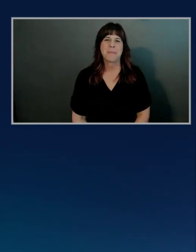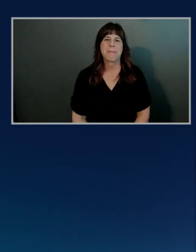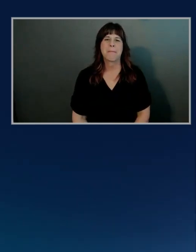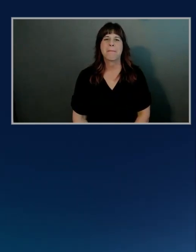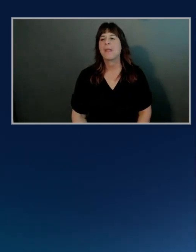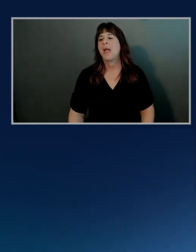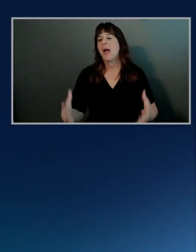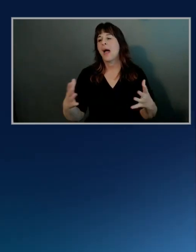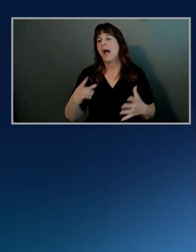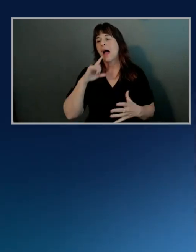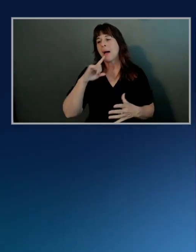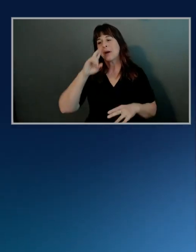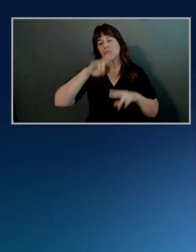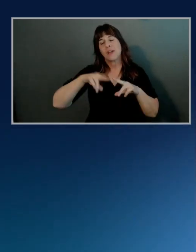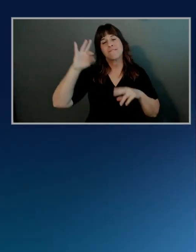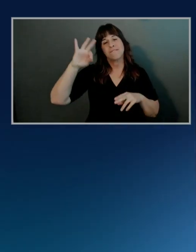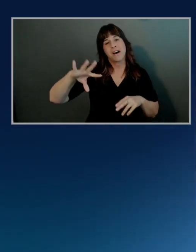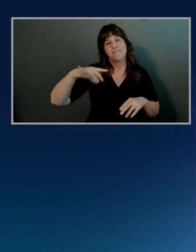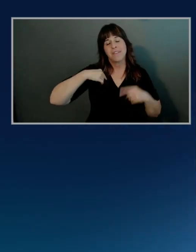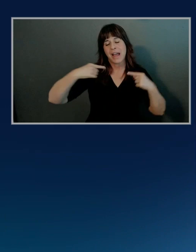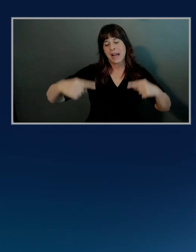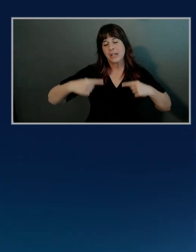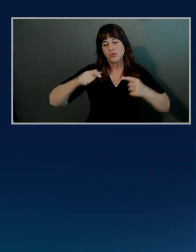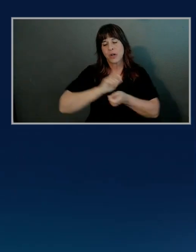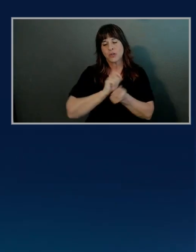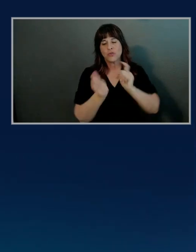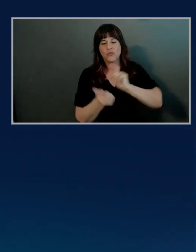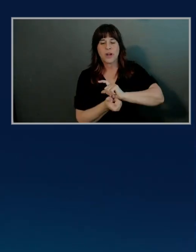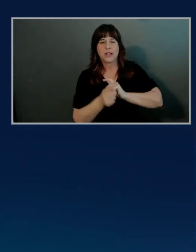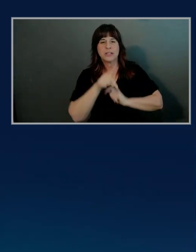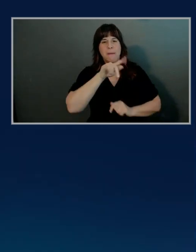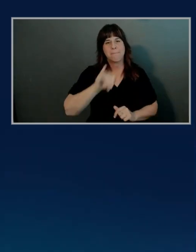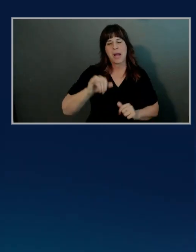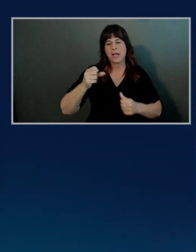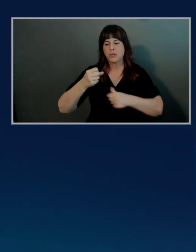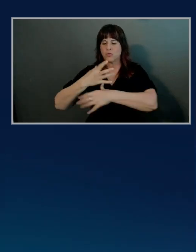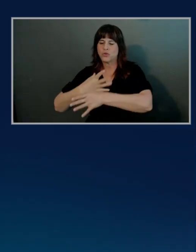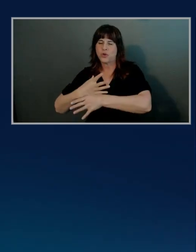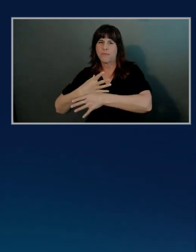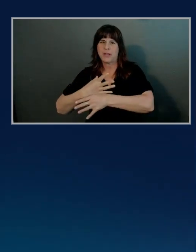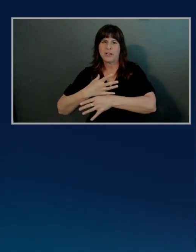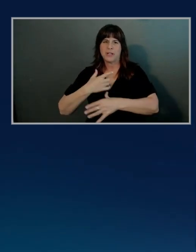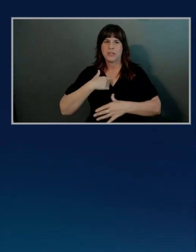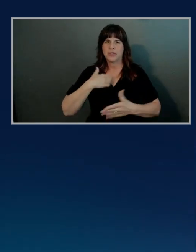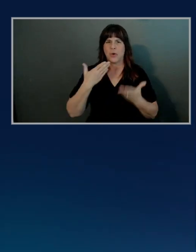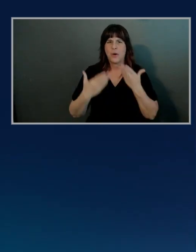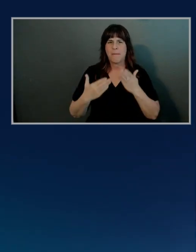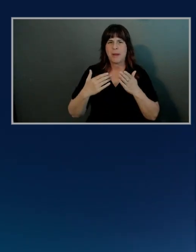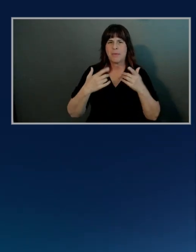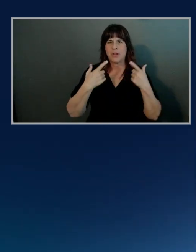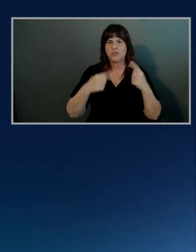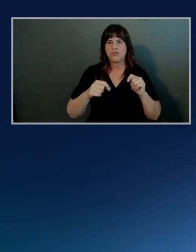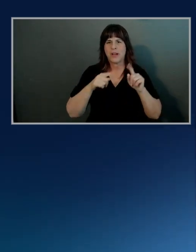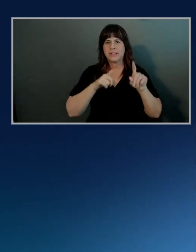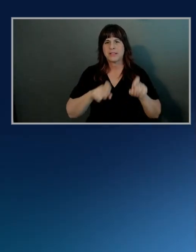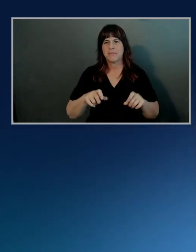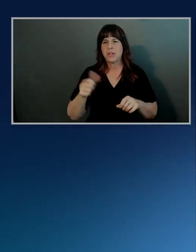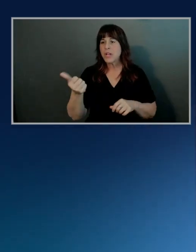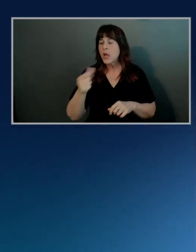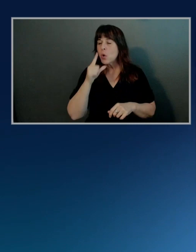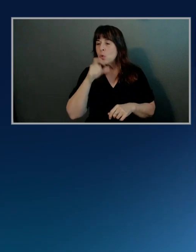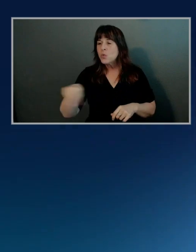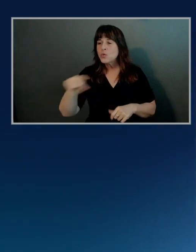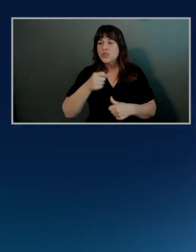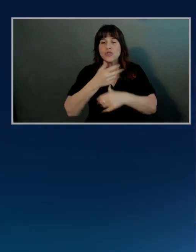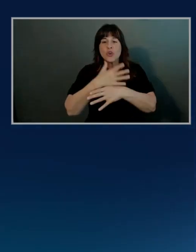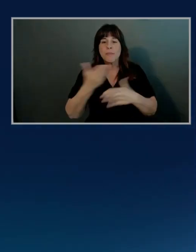I struggled to translate pi to German, so we might try an example later. If there's any Germans in the chat, how would you say? Please let us know. How do you translate pi